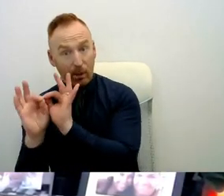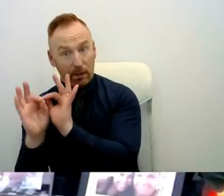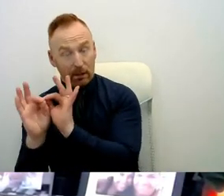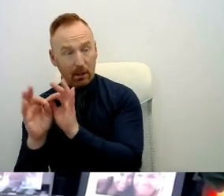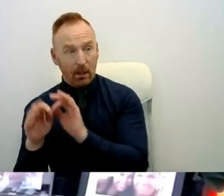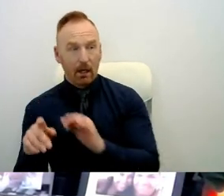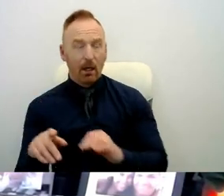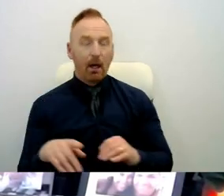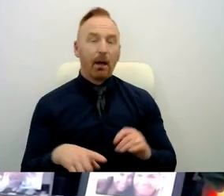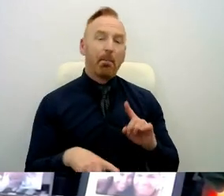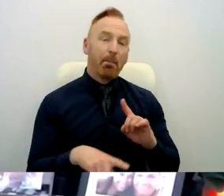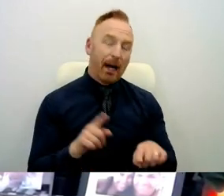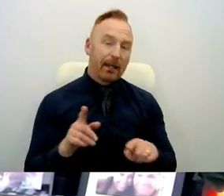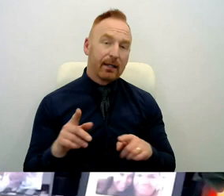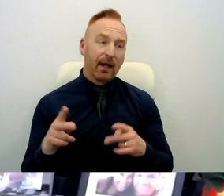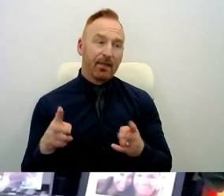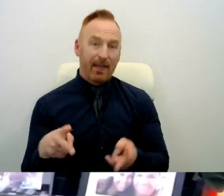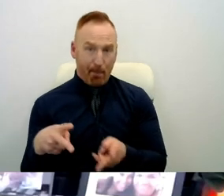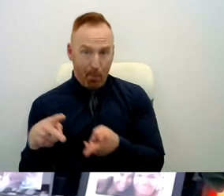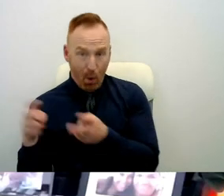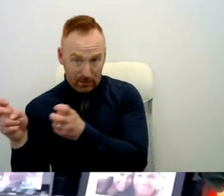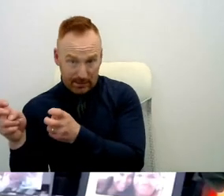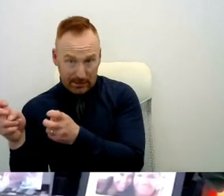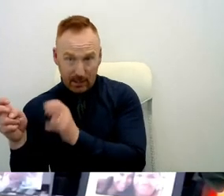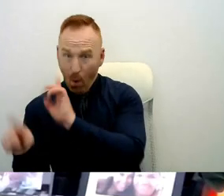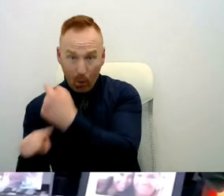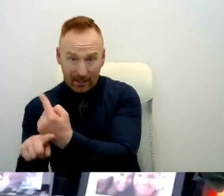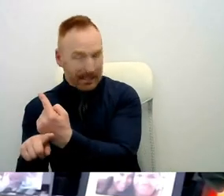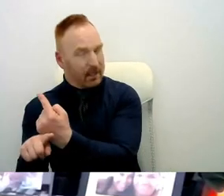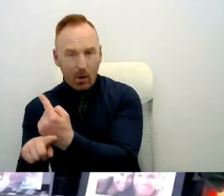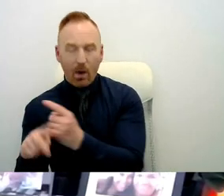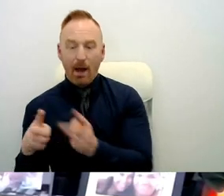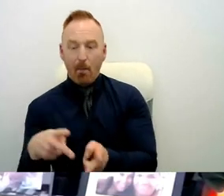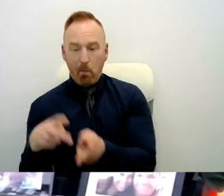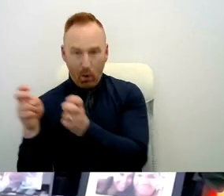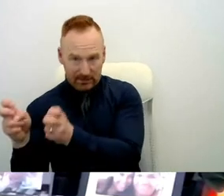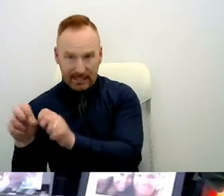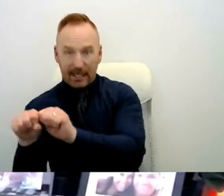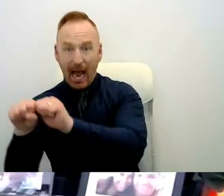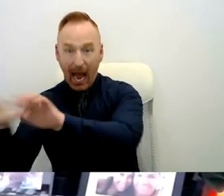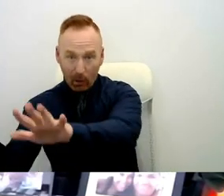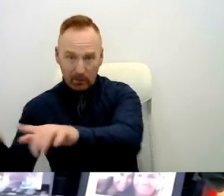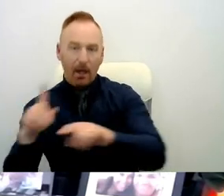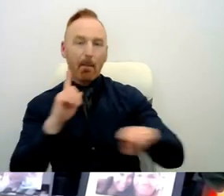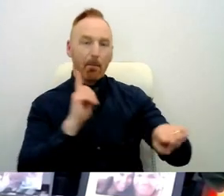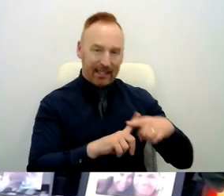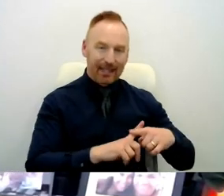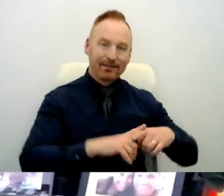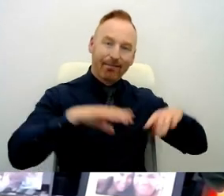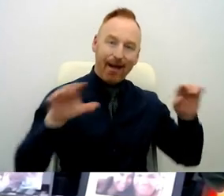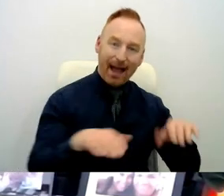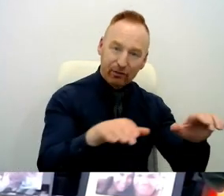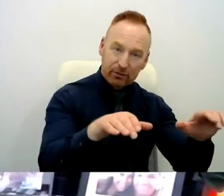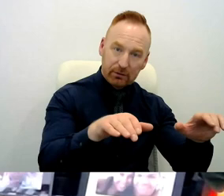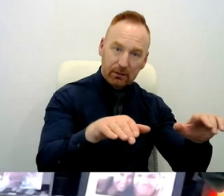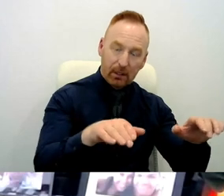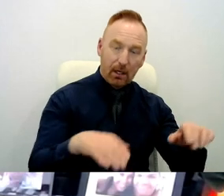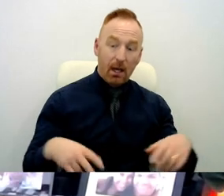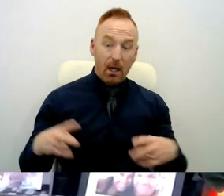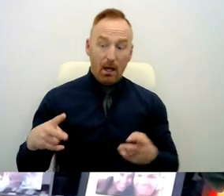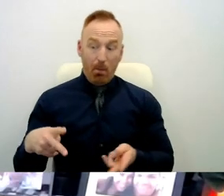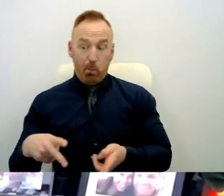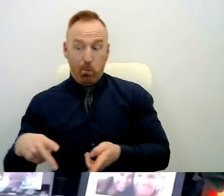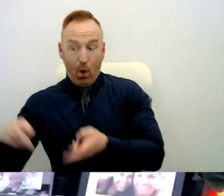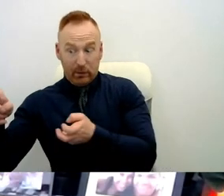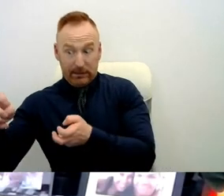do next is really, really important, but it has to be accompanied by action. And posting alone doesn't